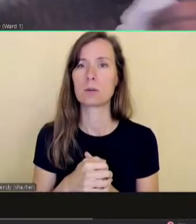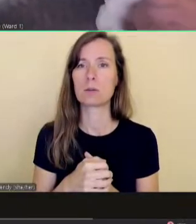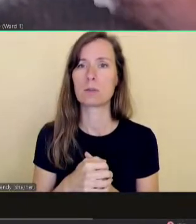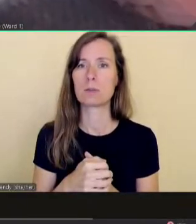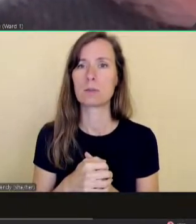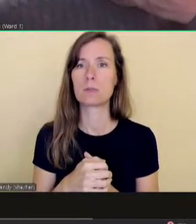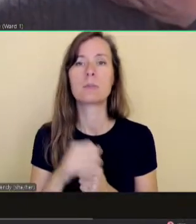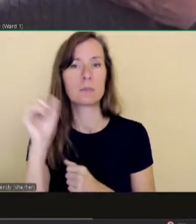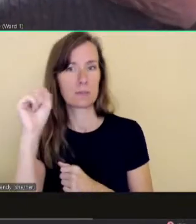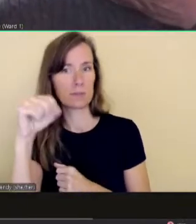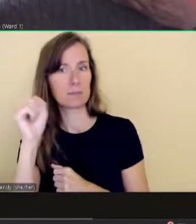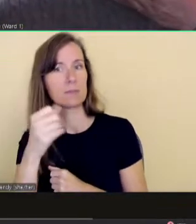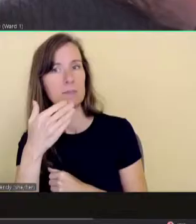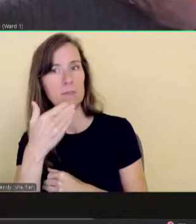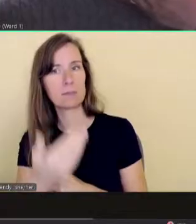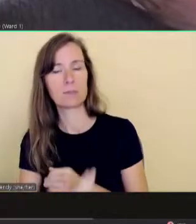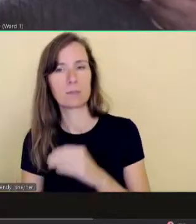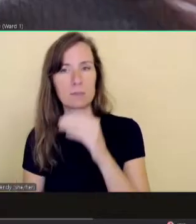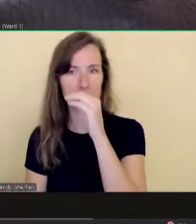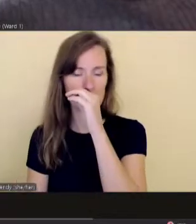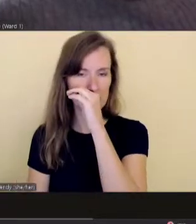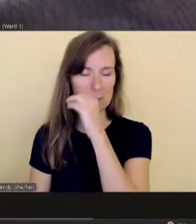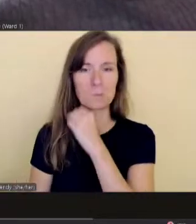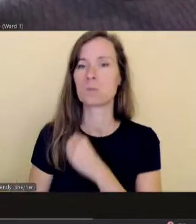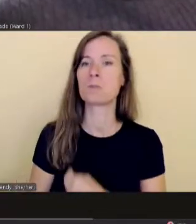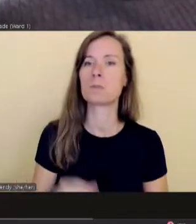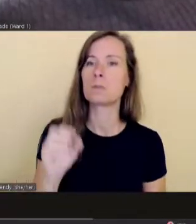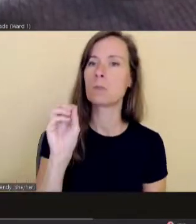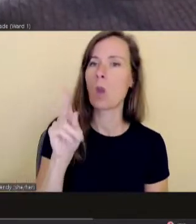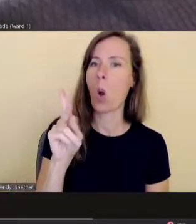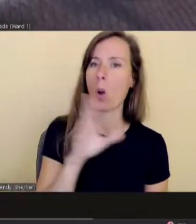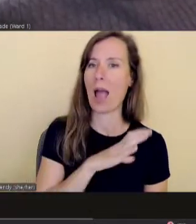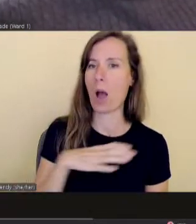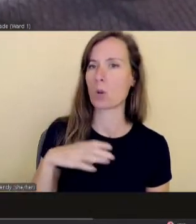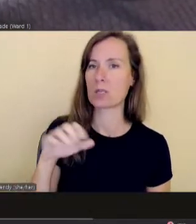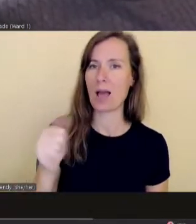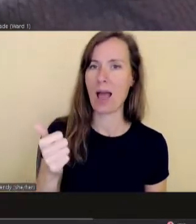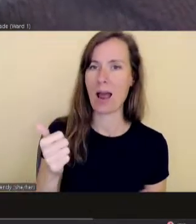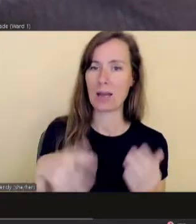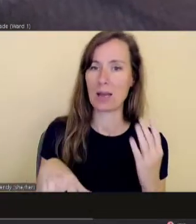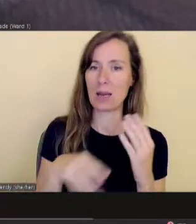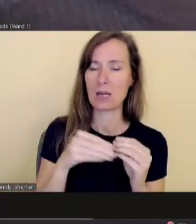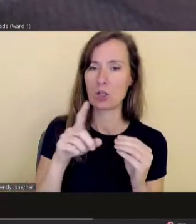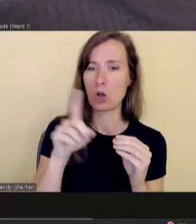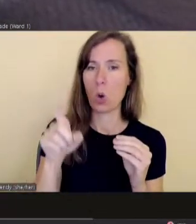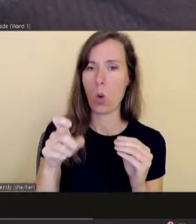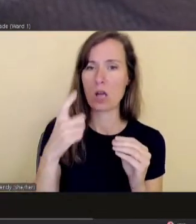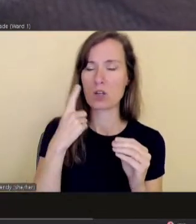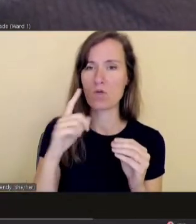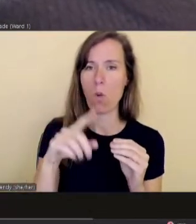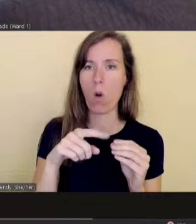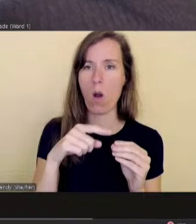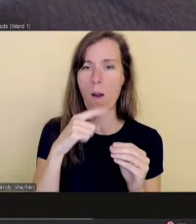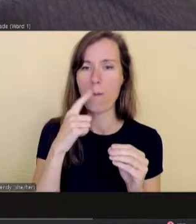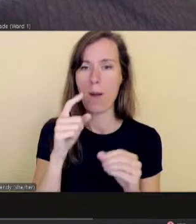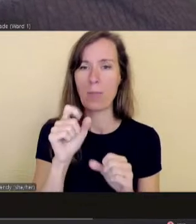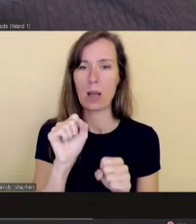Yes, I'm okay with that. Thank you. All right. Council, any further questions for the Public Works Department?